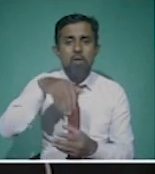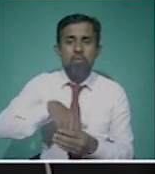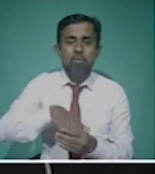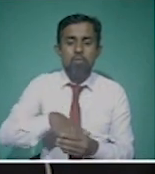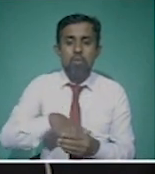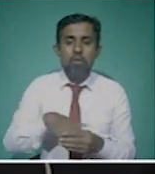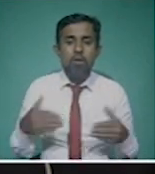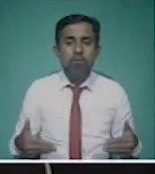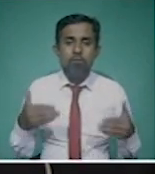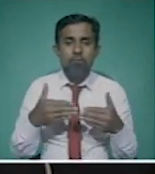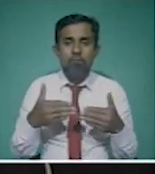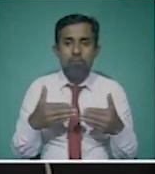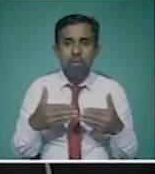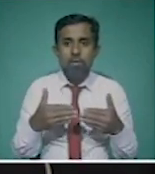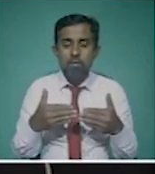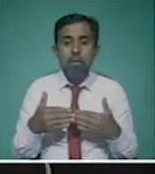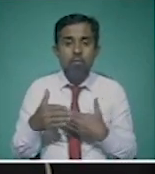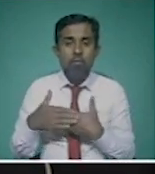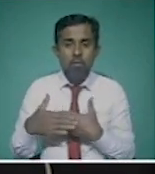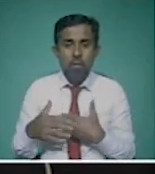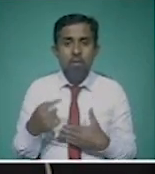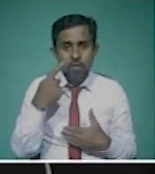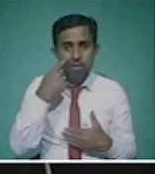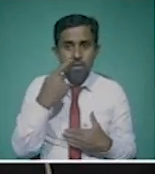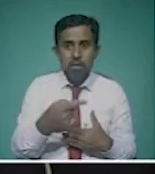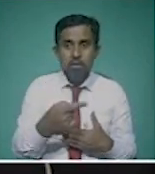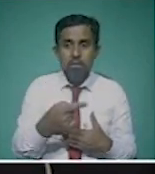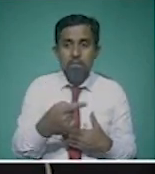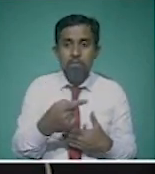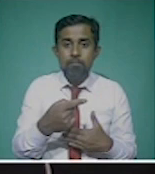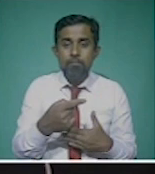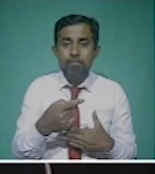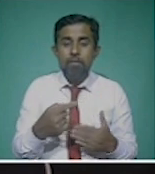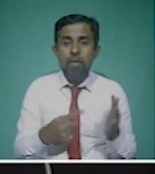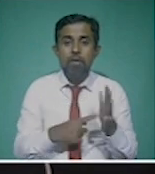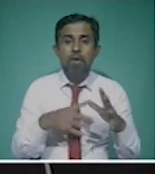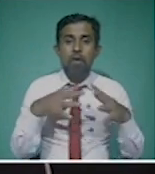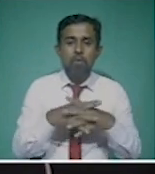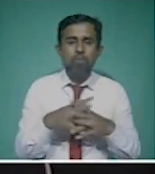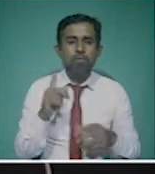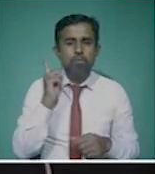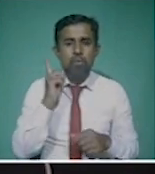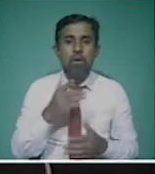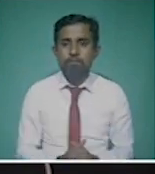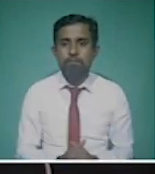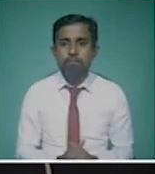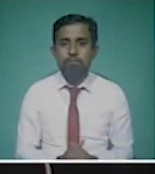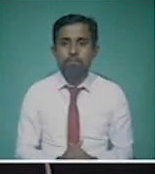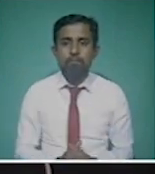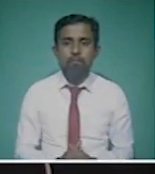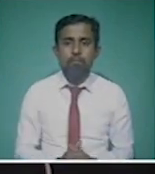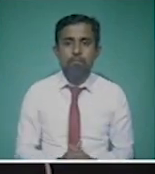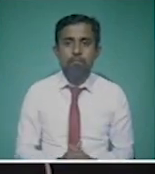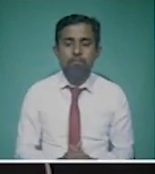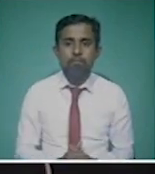other procedures, such as pre-trial judges being appointed and